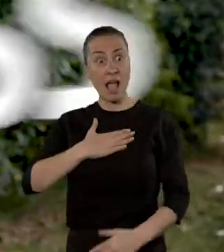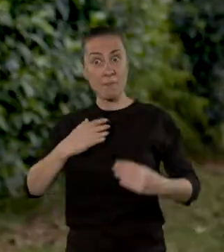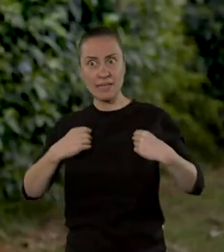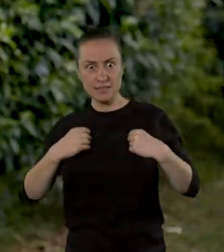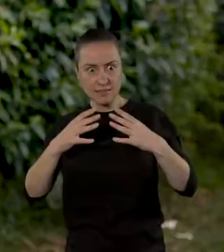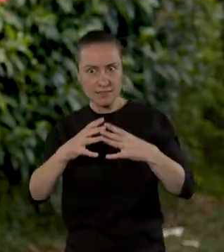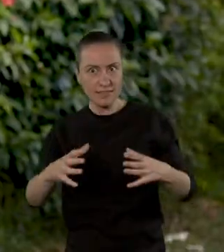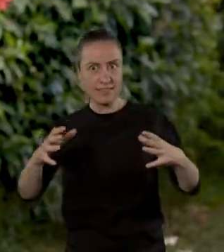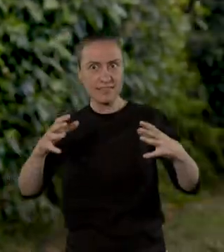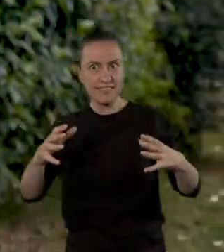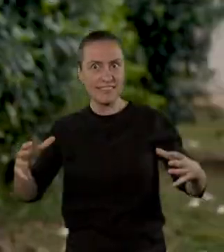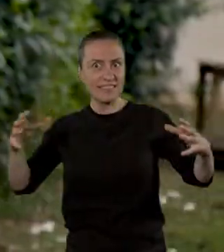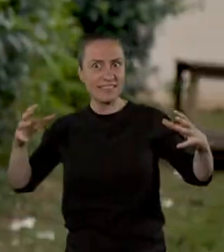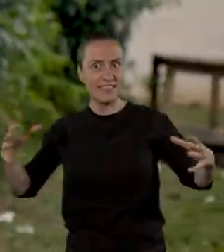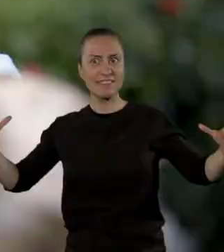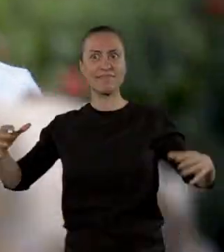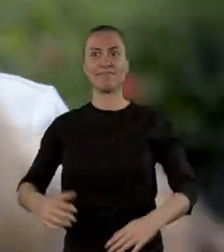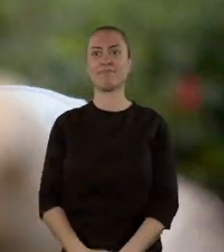This promise have grown out.